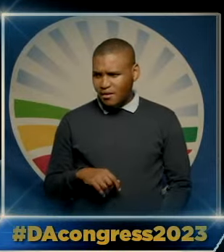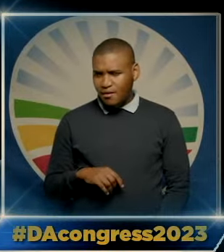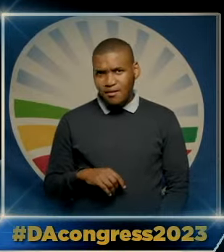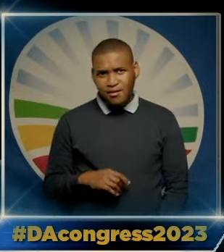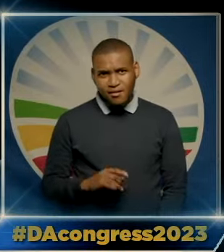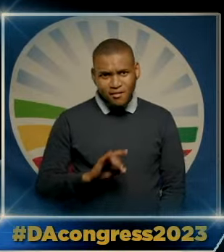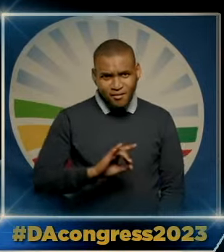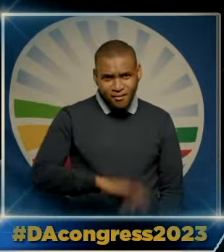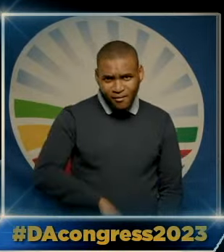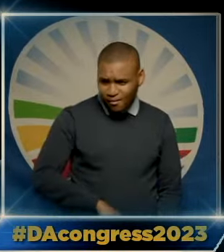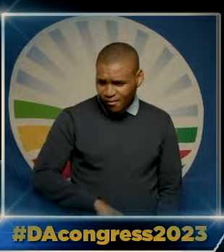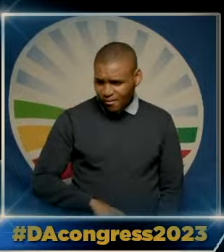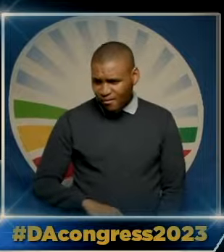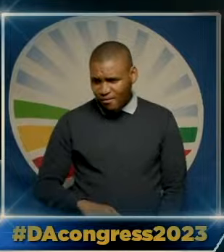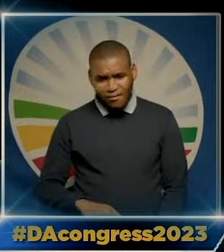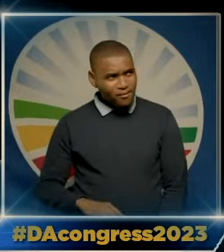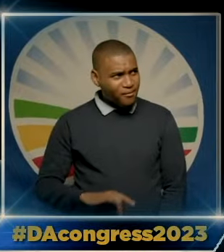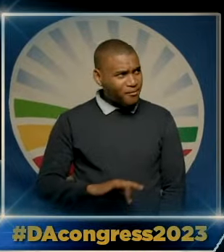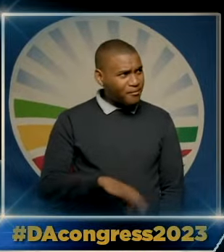And oh